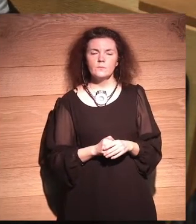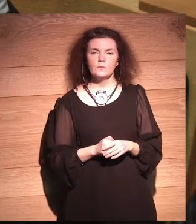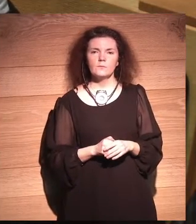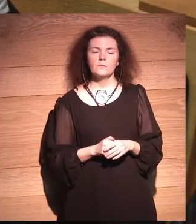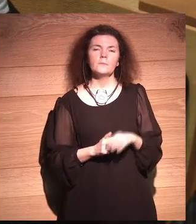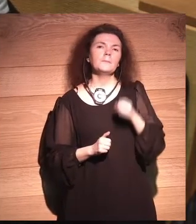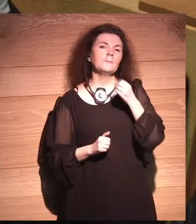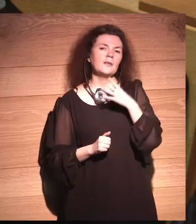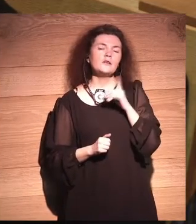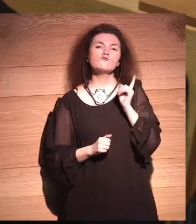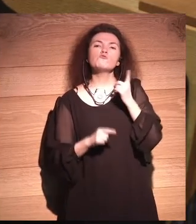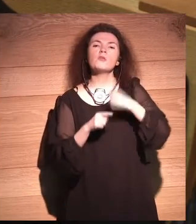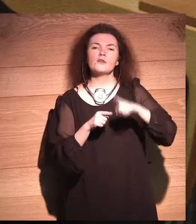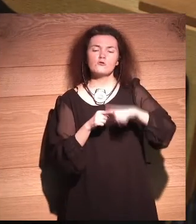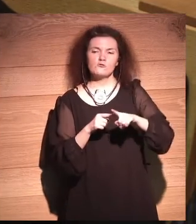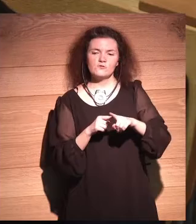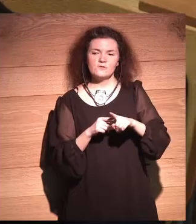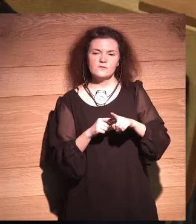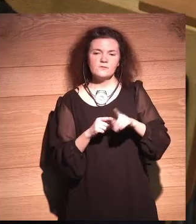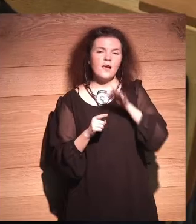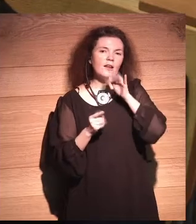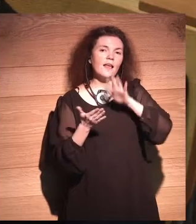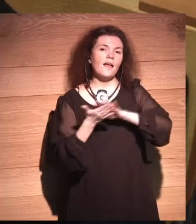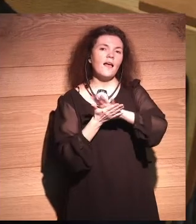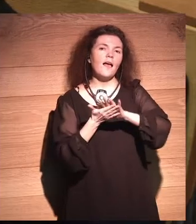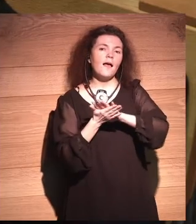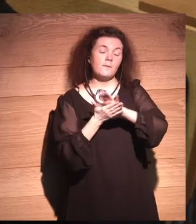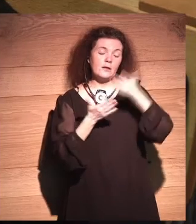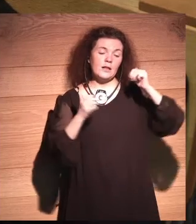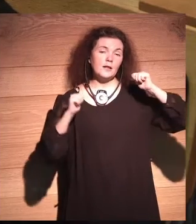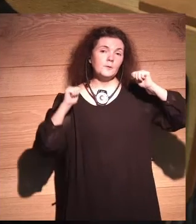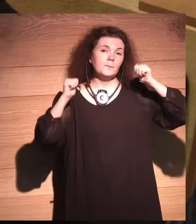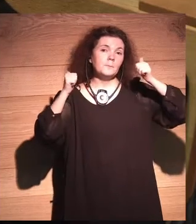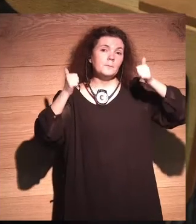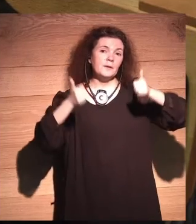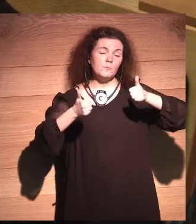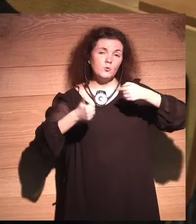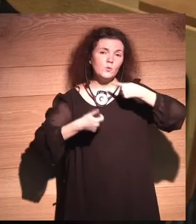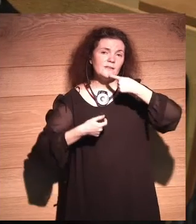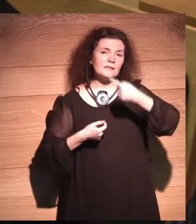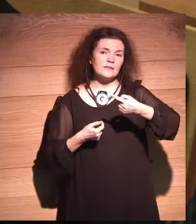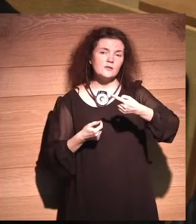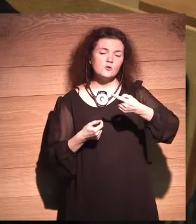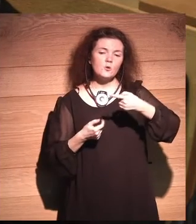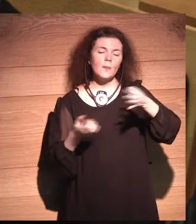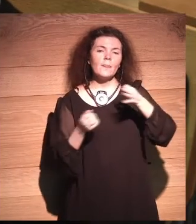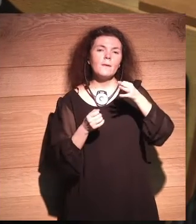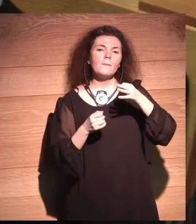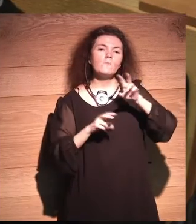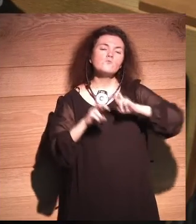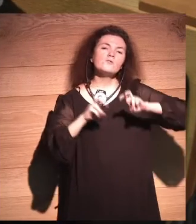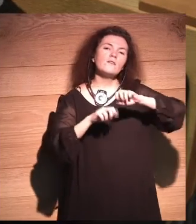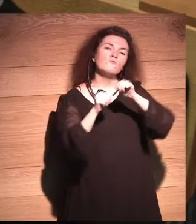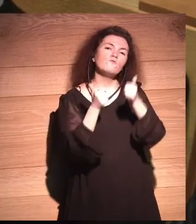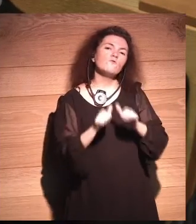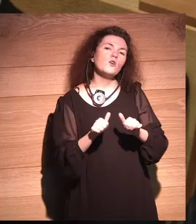Basically, what we're talking about, you mentioned it at the beginning of your talk, we have to find a way to foster trust and faith in the